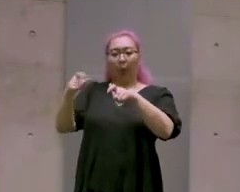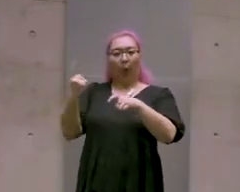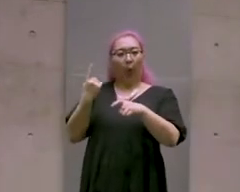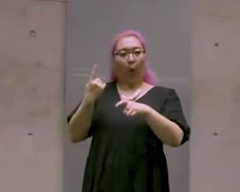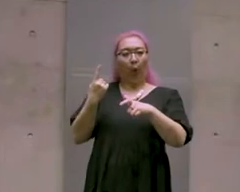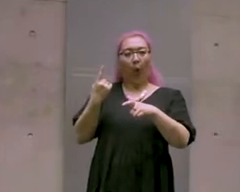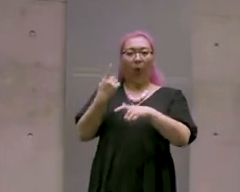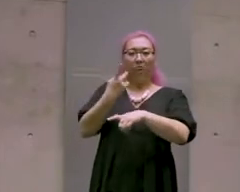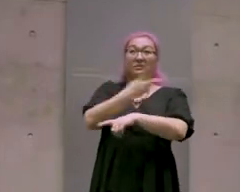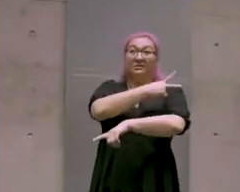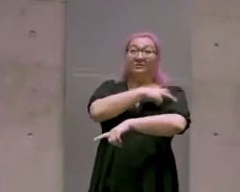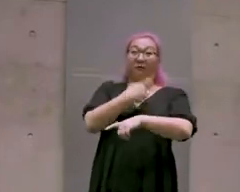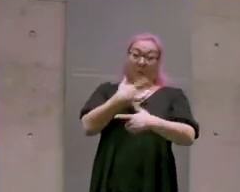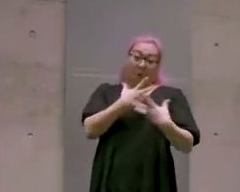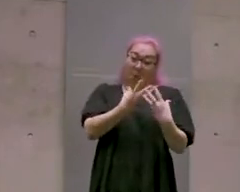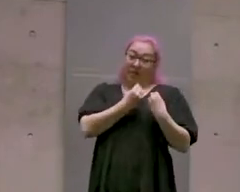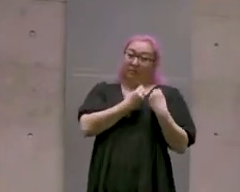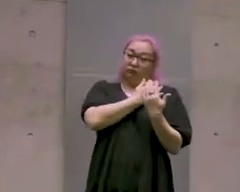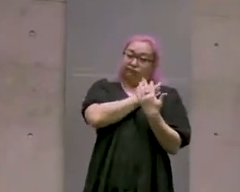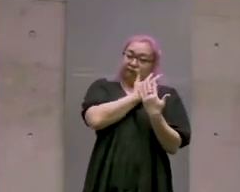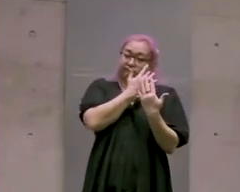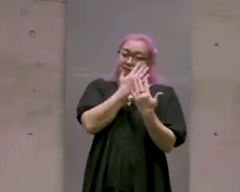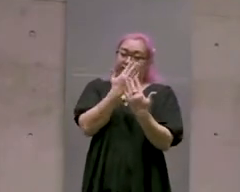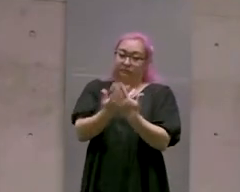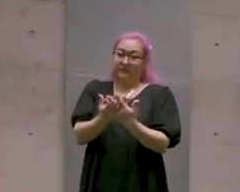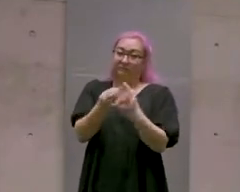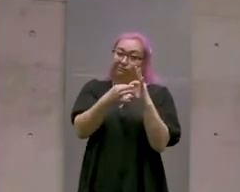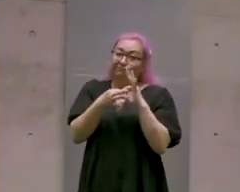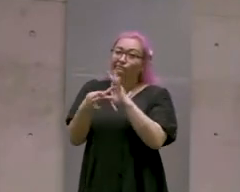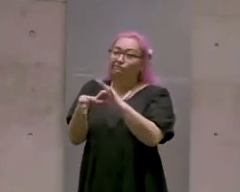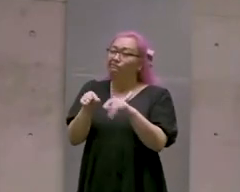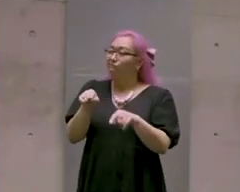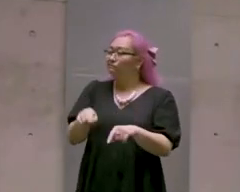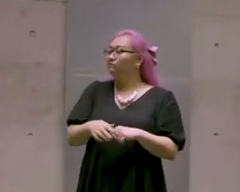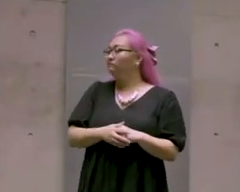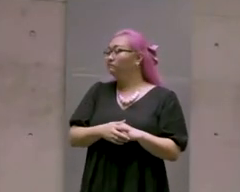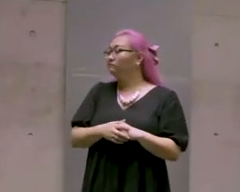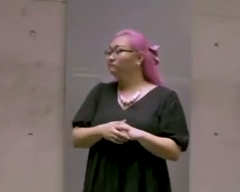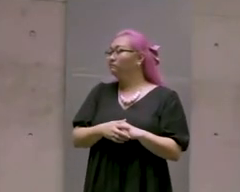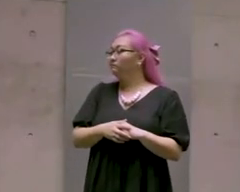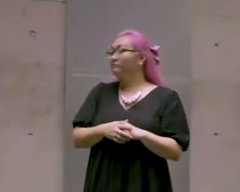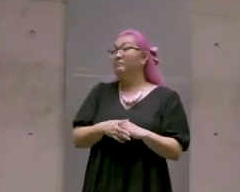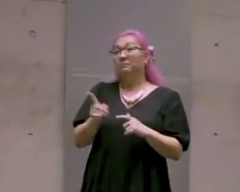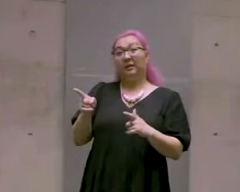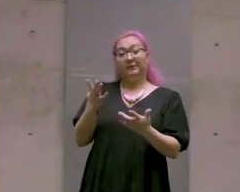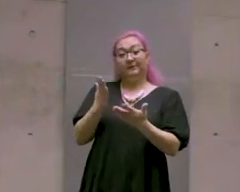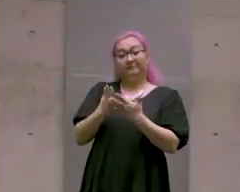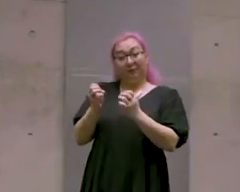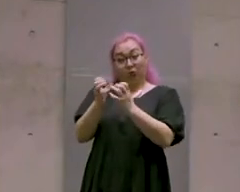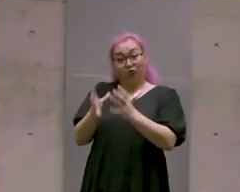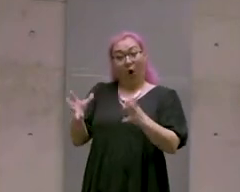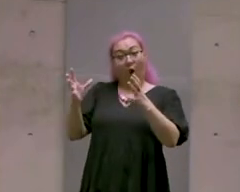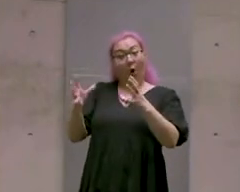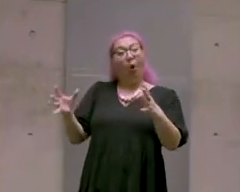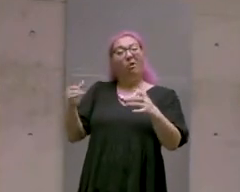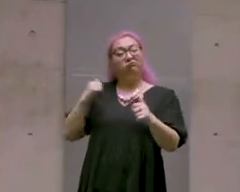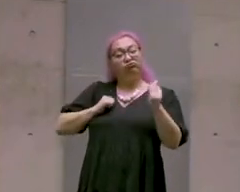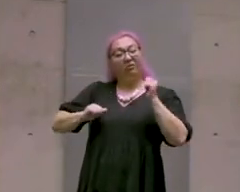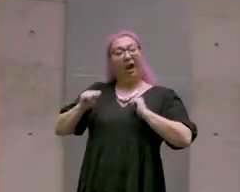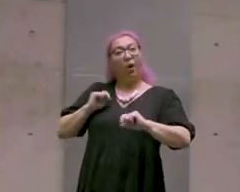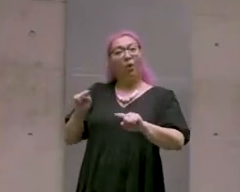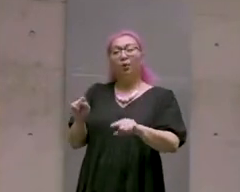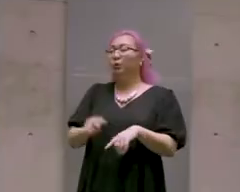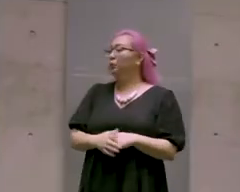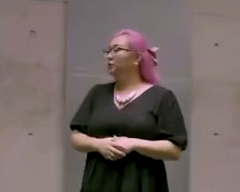the company they work at. So it's going well. You stumble, you make mistakes, but I'm proud of it. And in terms of moving from